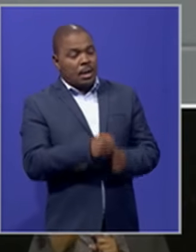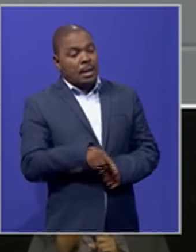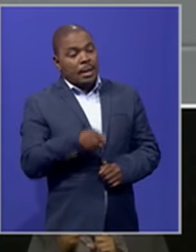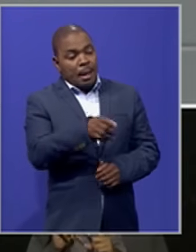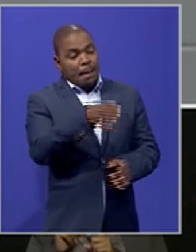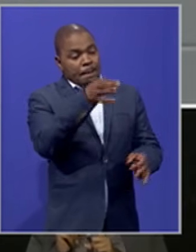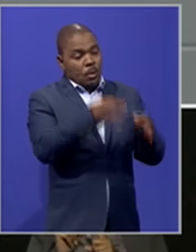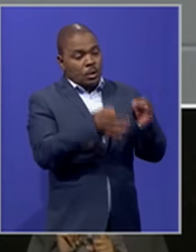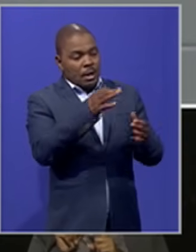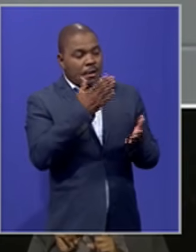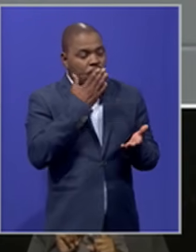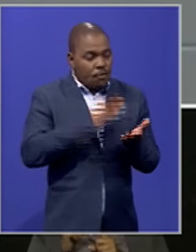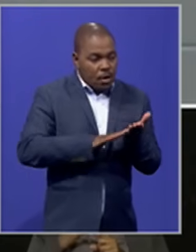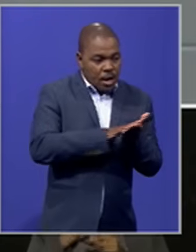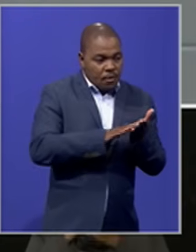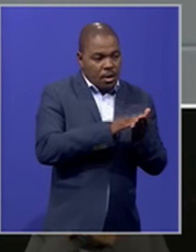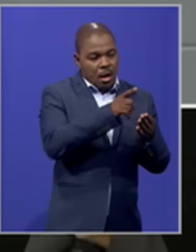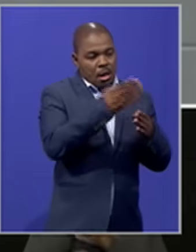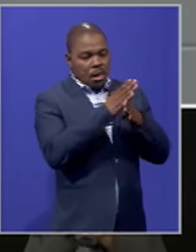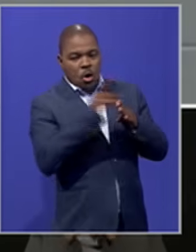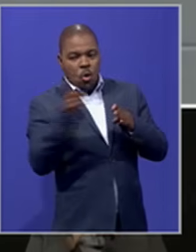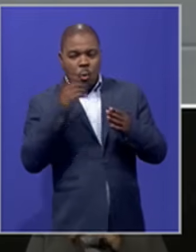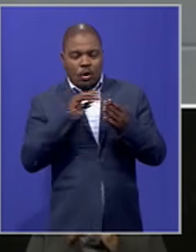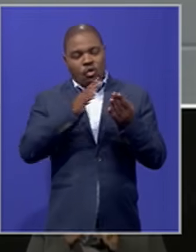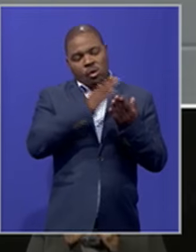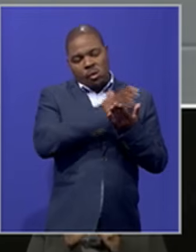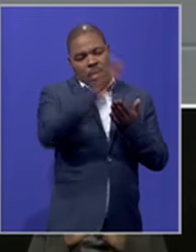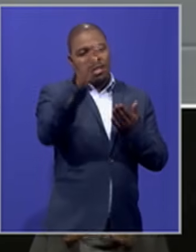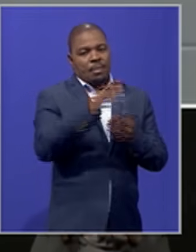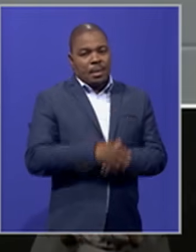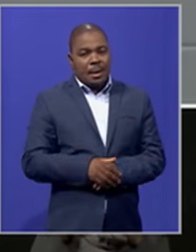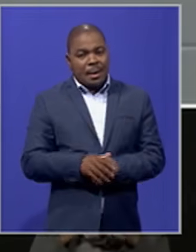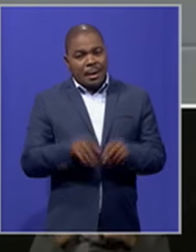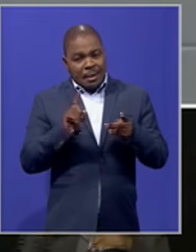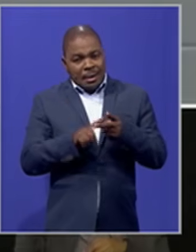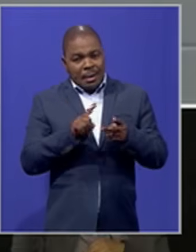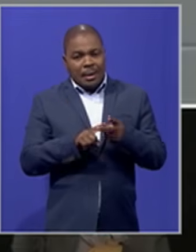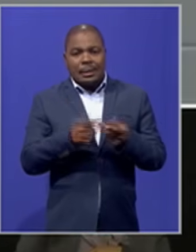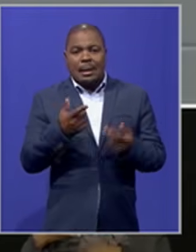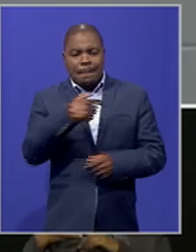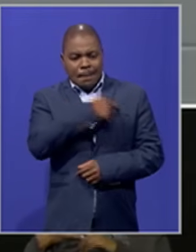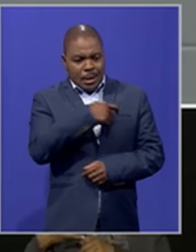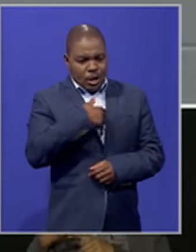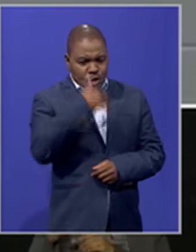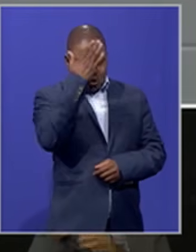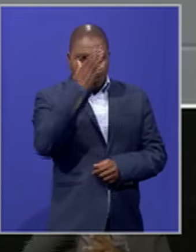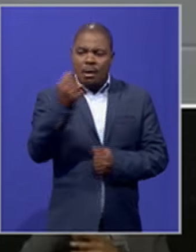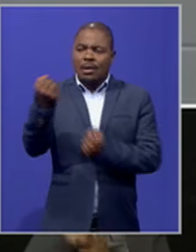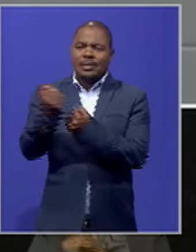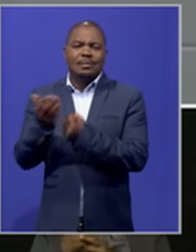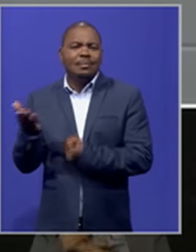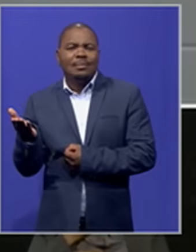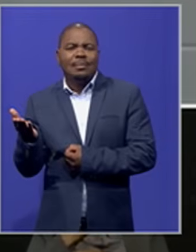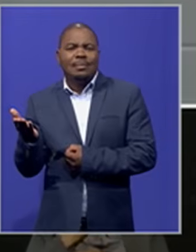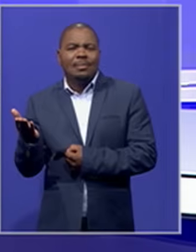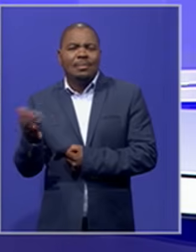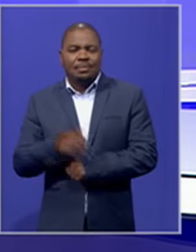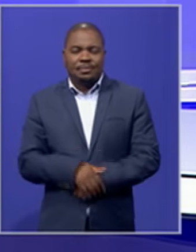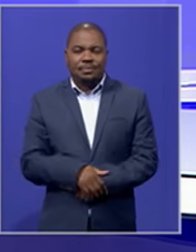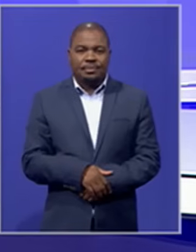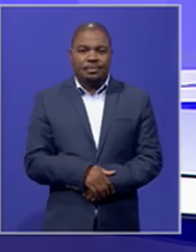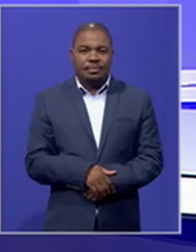the political pardons. And interestingly, in this application, he was joined by President Zuma.